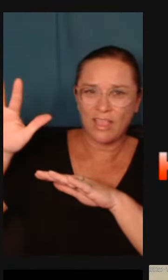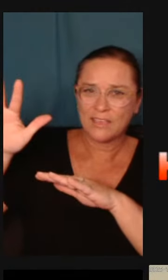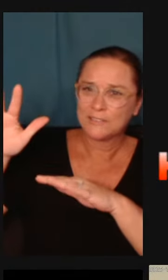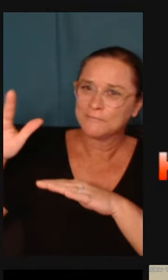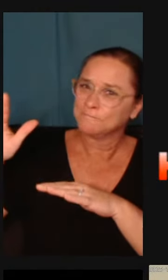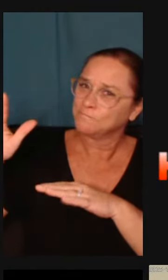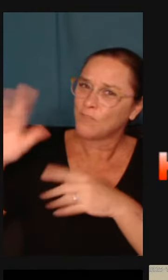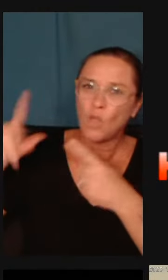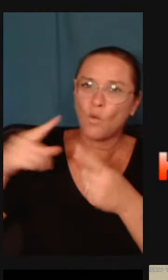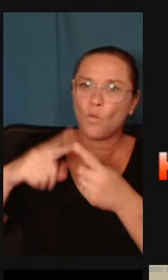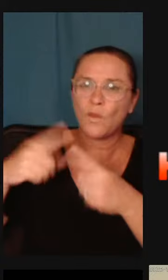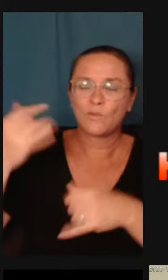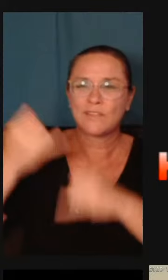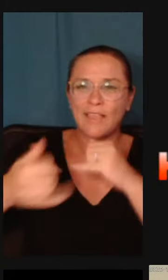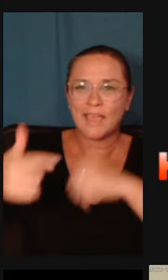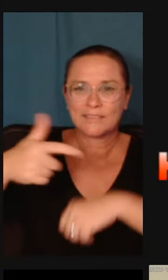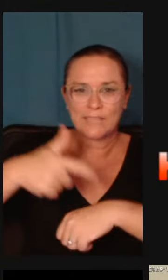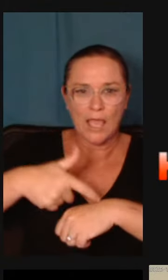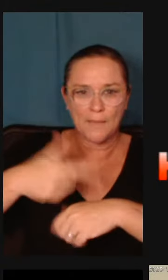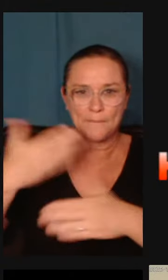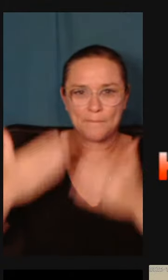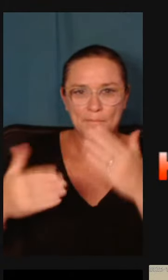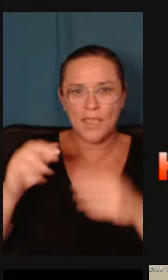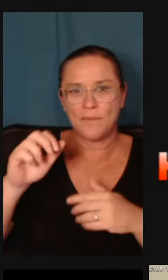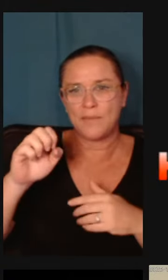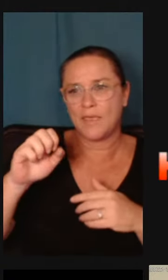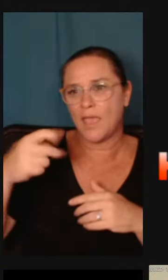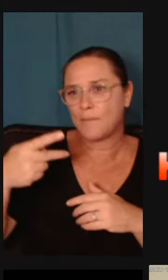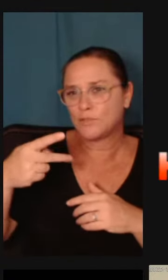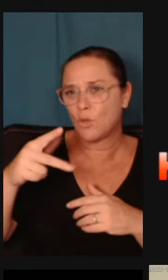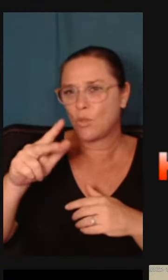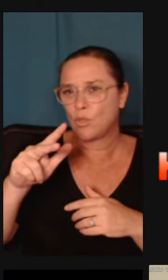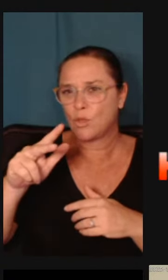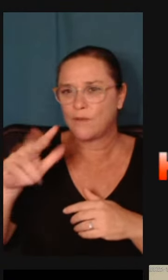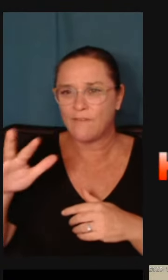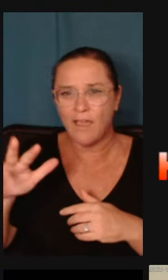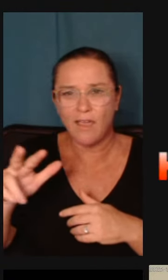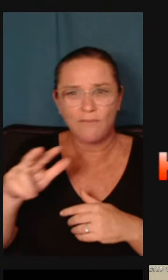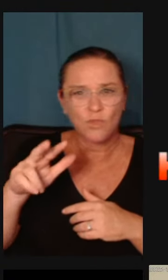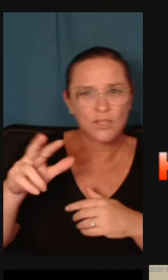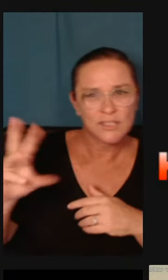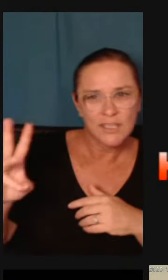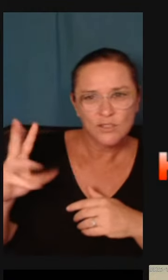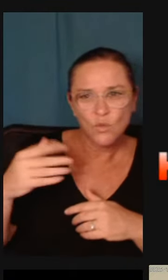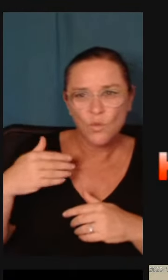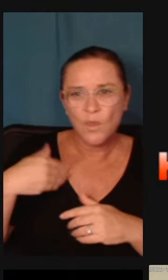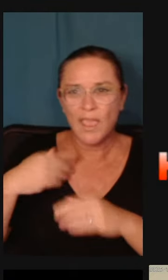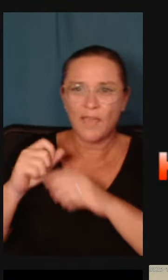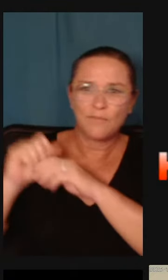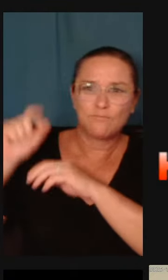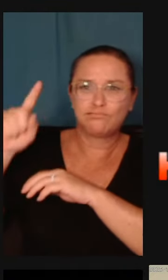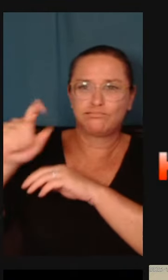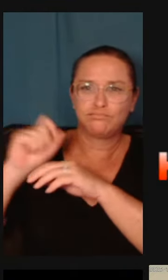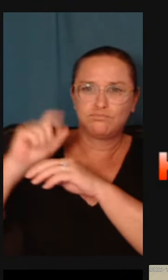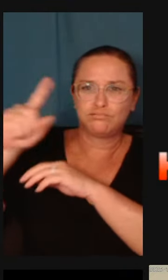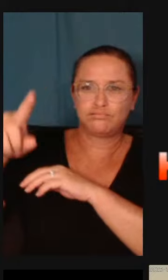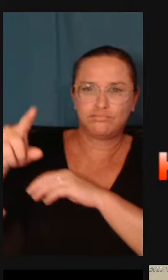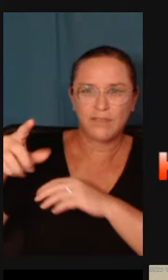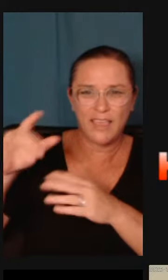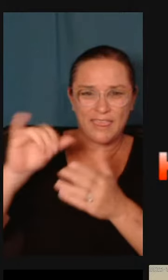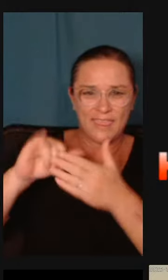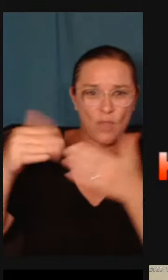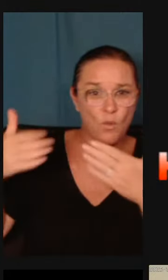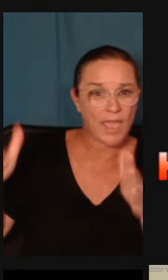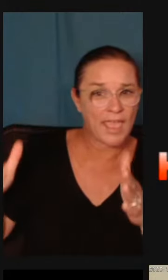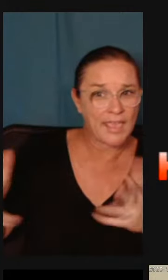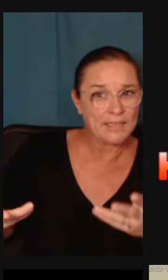When was the last time, was it episode 35 or 36, that we actually had all that tephra shooting in that direction?